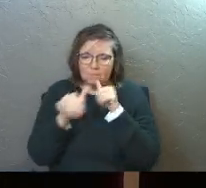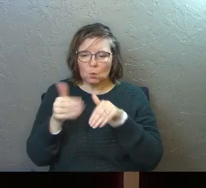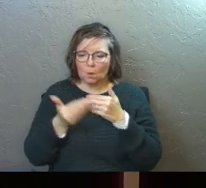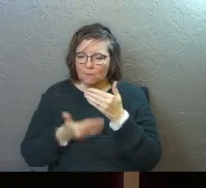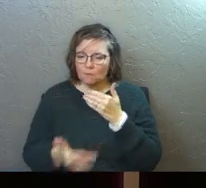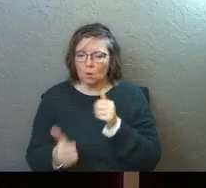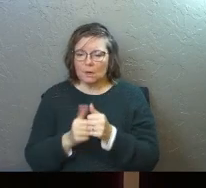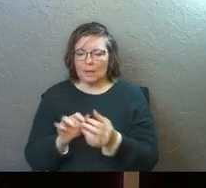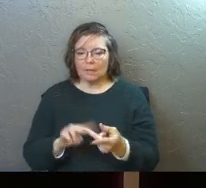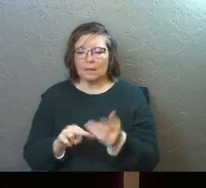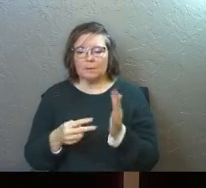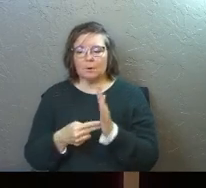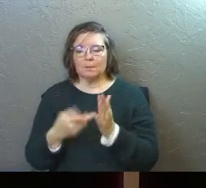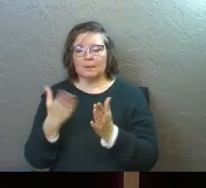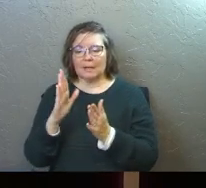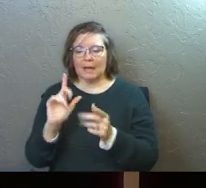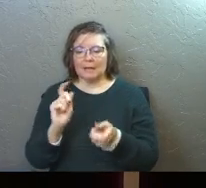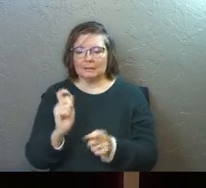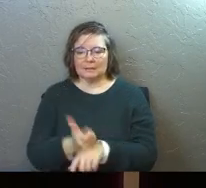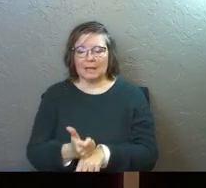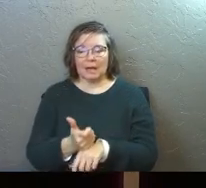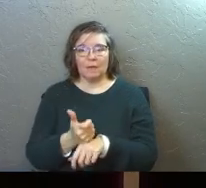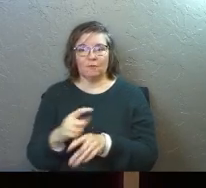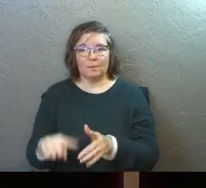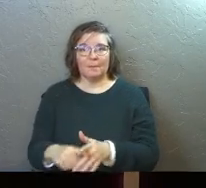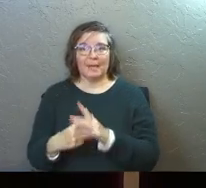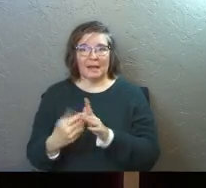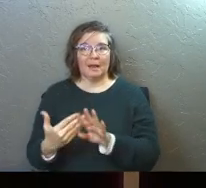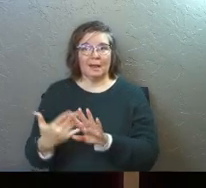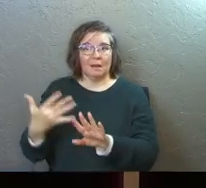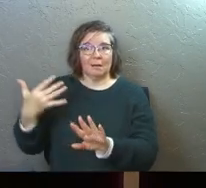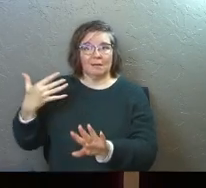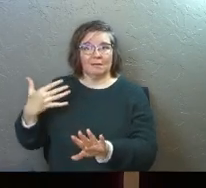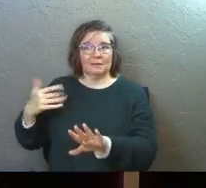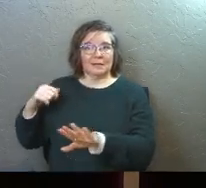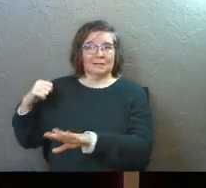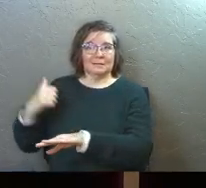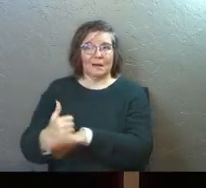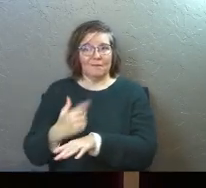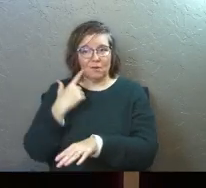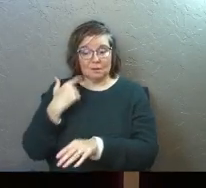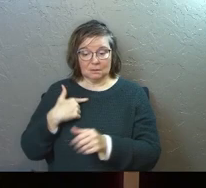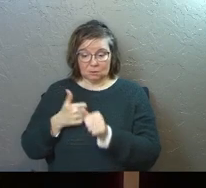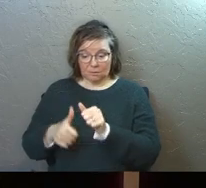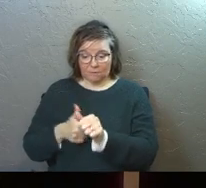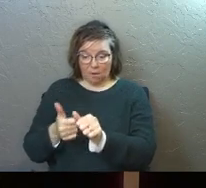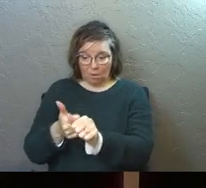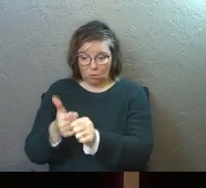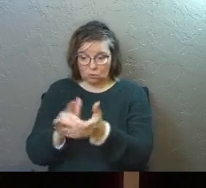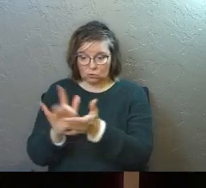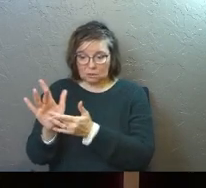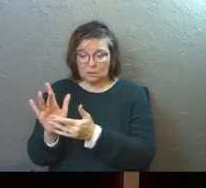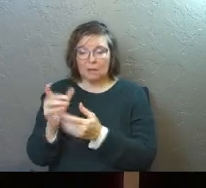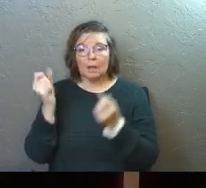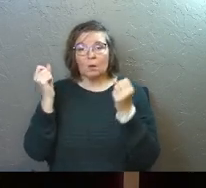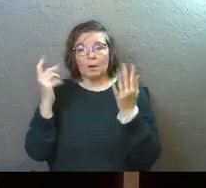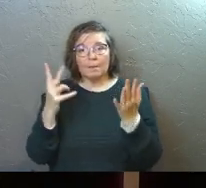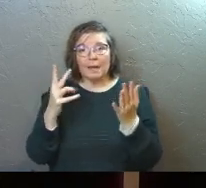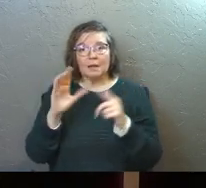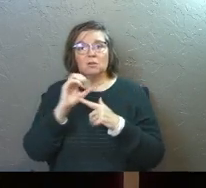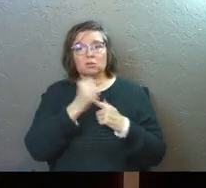walk forward in the purpose that God has laid out from the very beginning. Because as we follow Jesus, as I follow Jesus, there will be